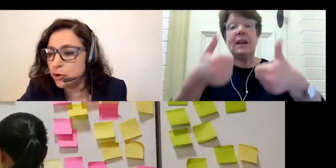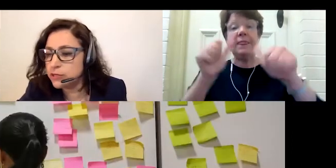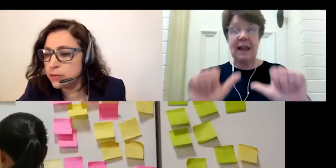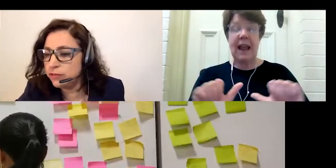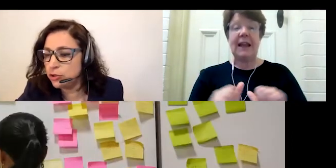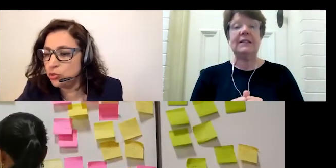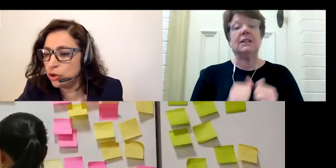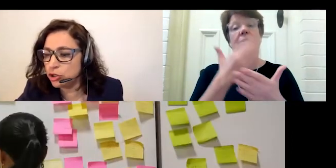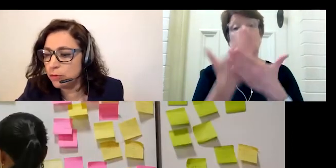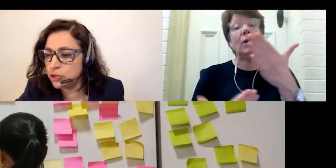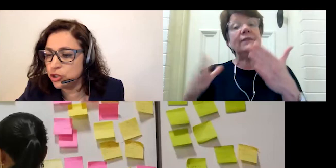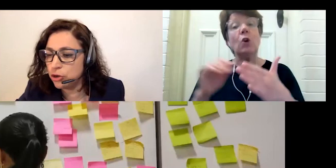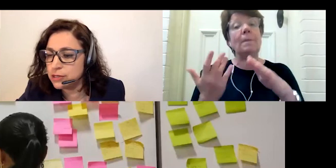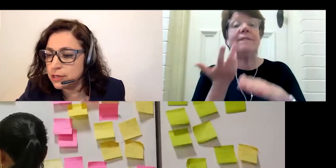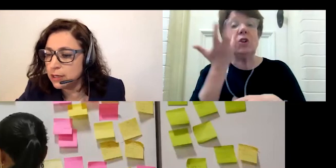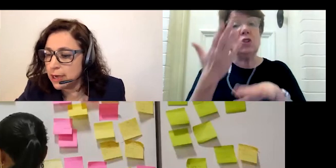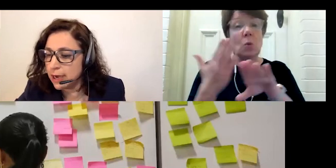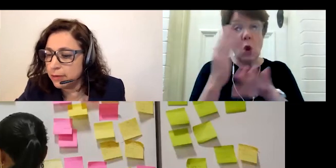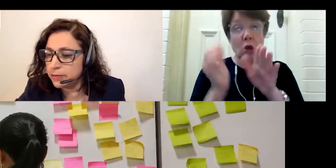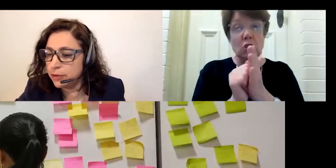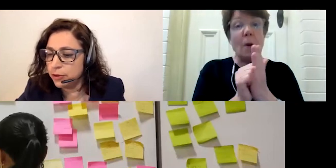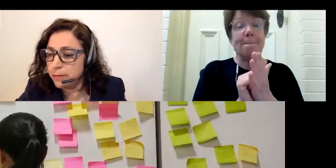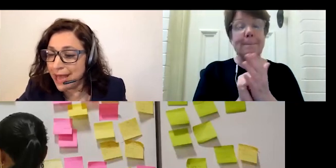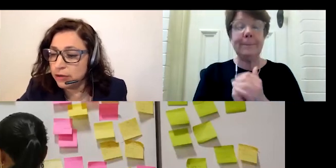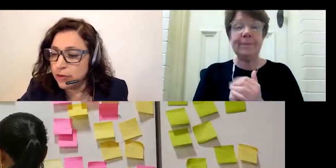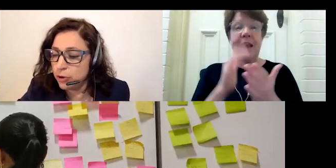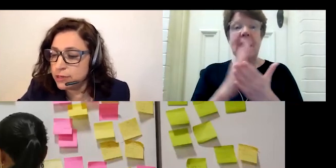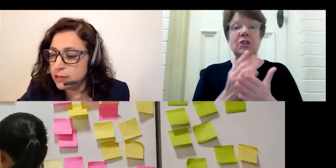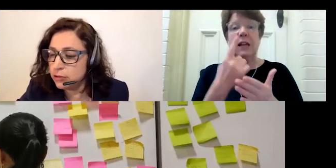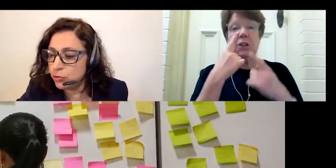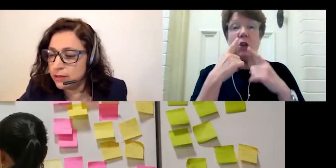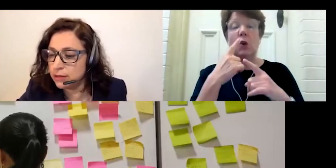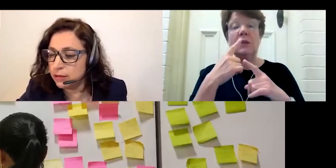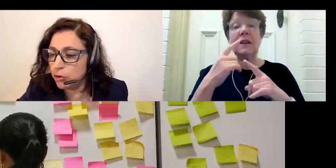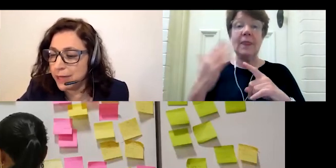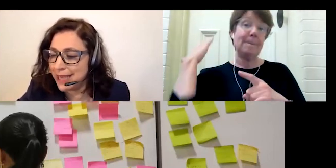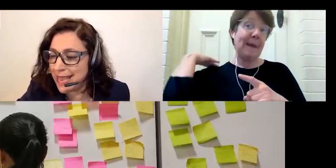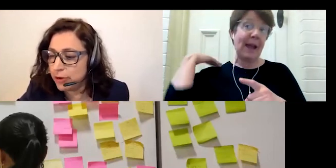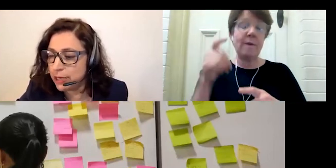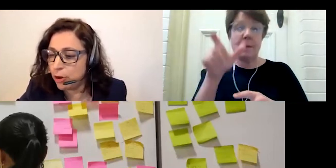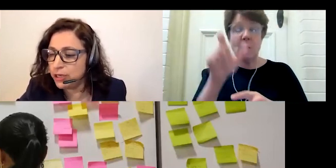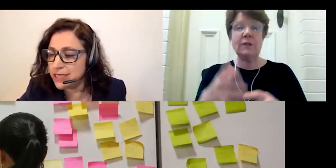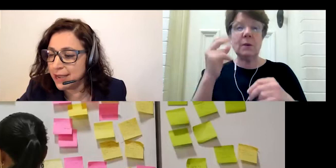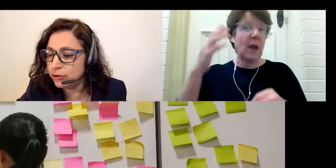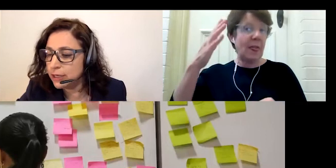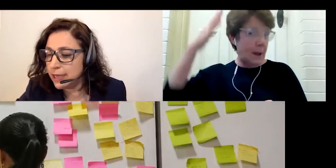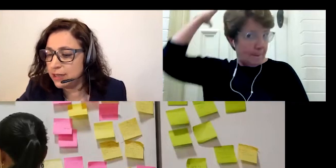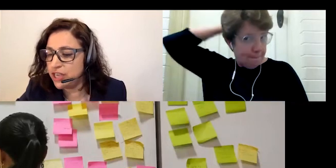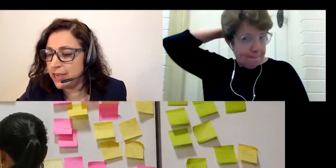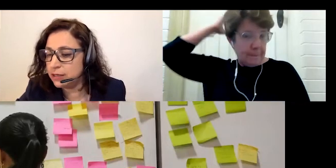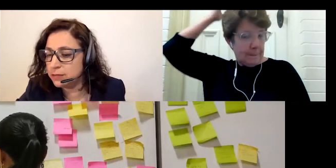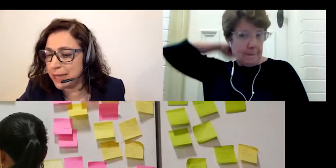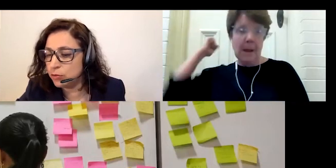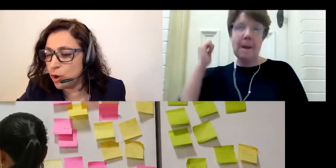the Stories from the Future workshop shows the back of a person with long black hair in a ponytail and